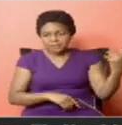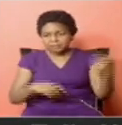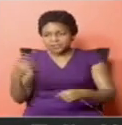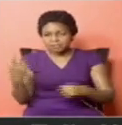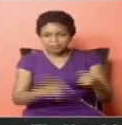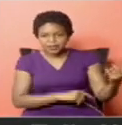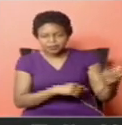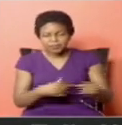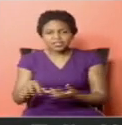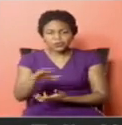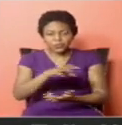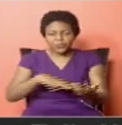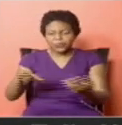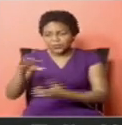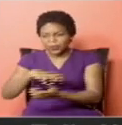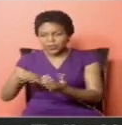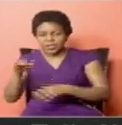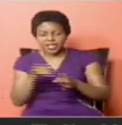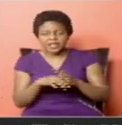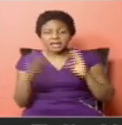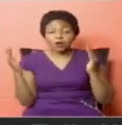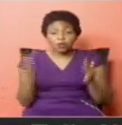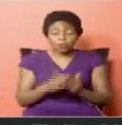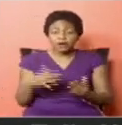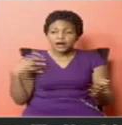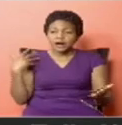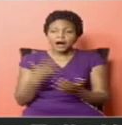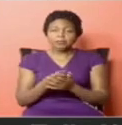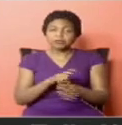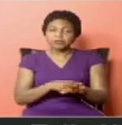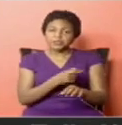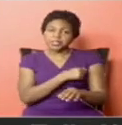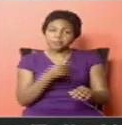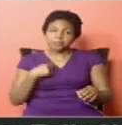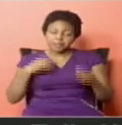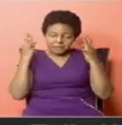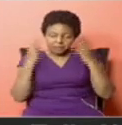was constant violence within the home until the woman ran away.